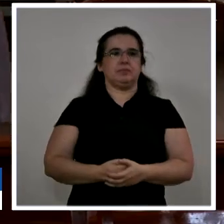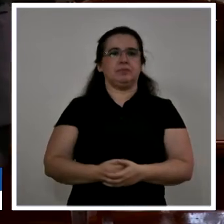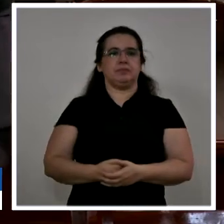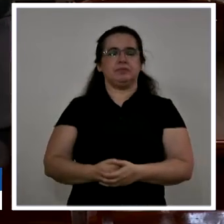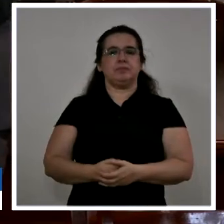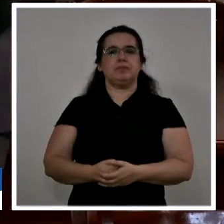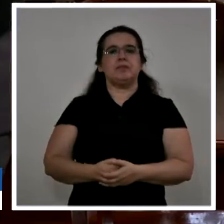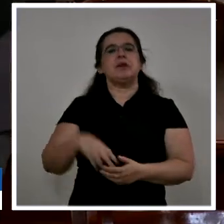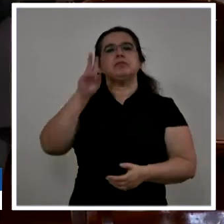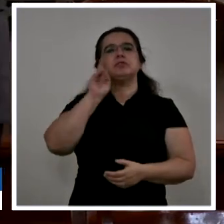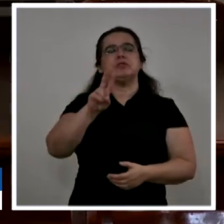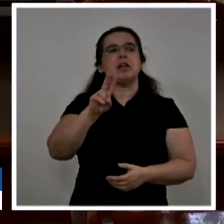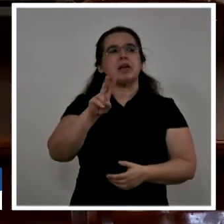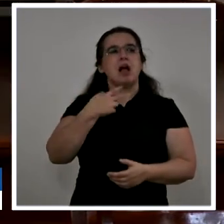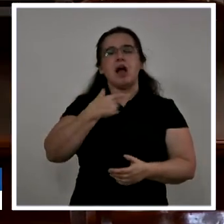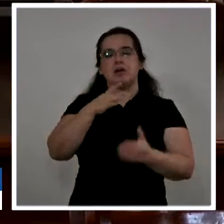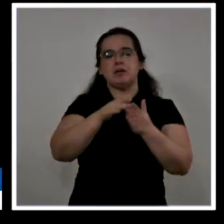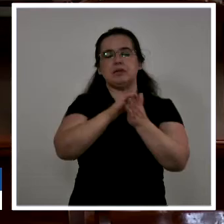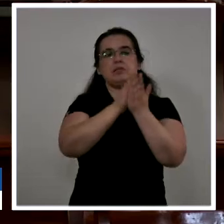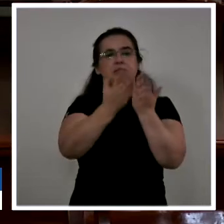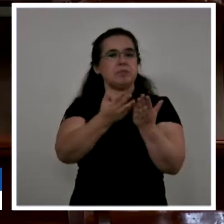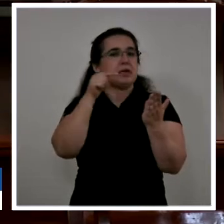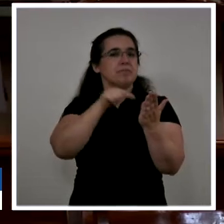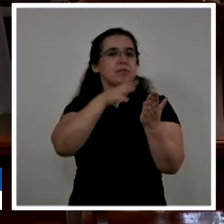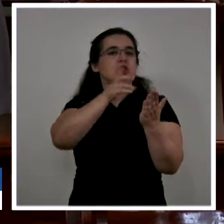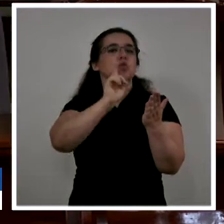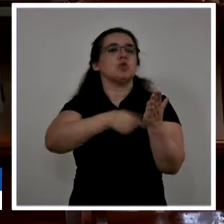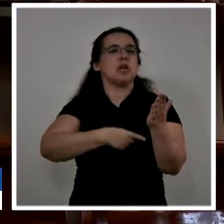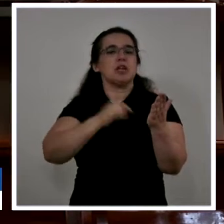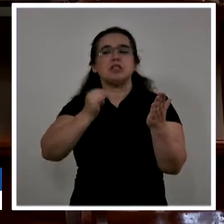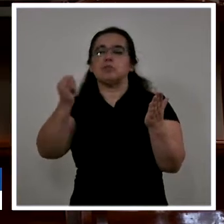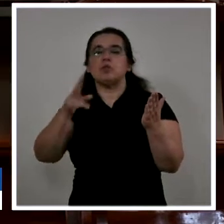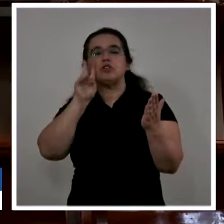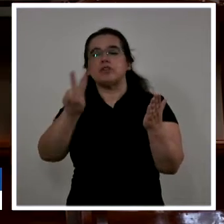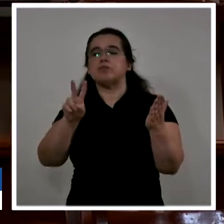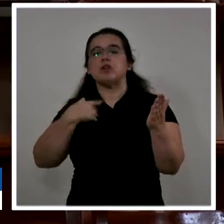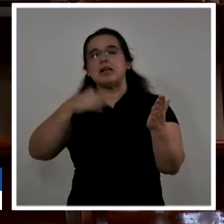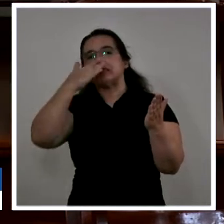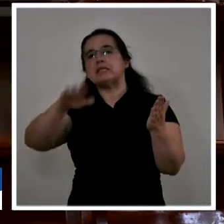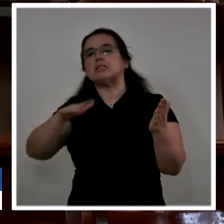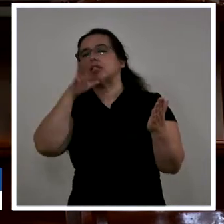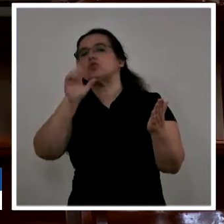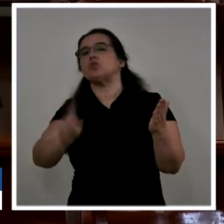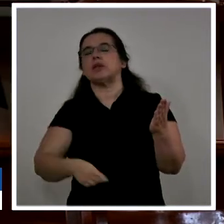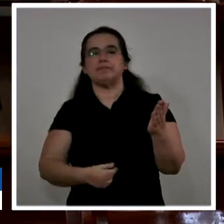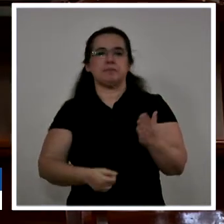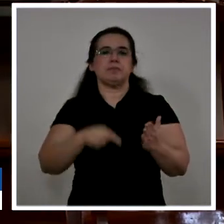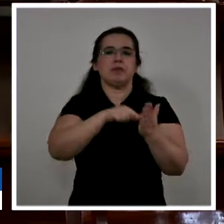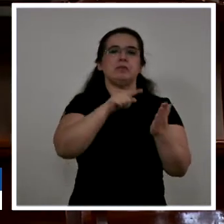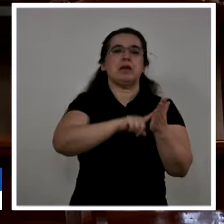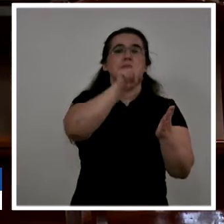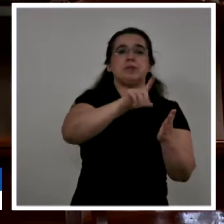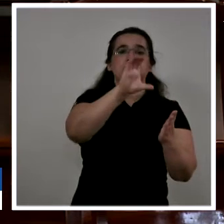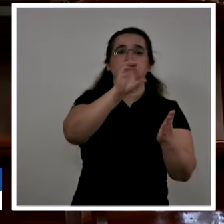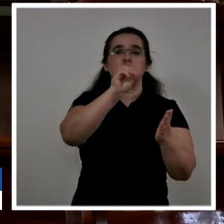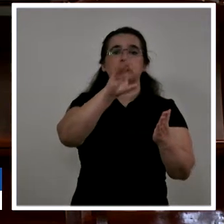at science. Vamos ver agora o que diz o evangelho e depois vamos olhar para o que diz a ciência. 1 Corinthians chapter 6 verses 9 and 11. 1 Coríntios